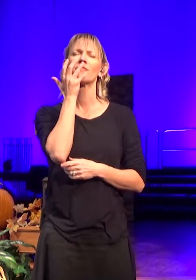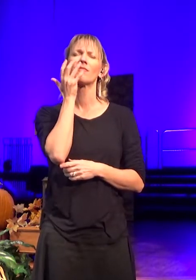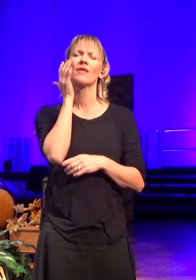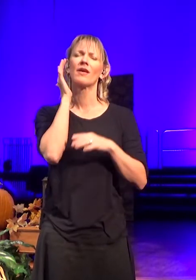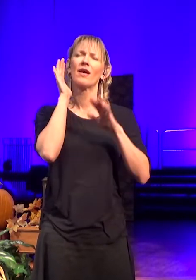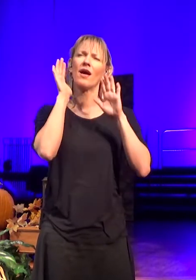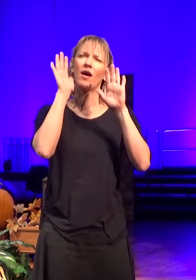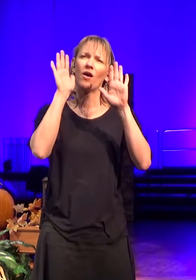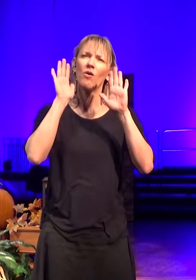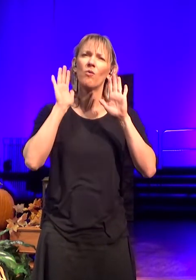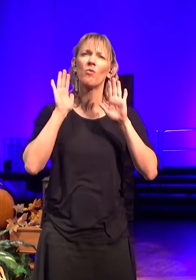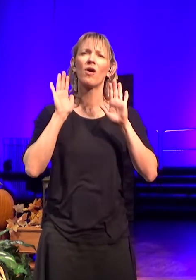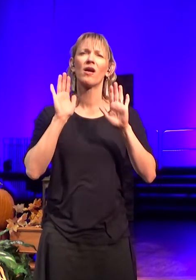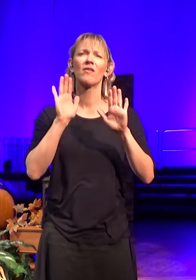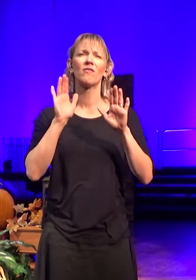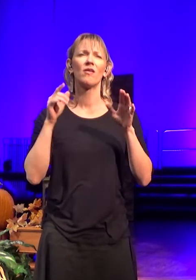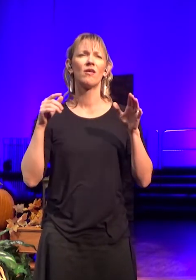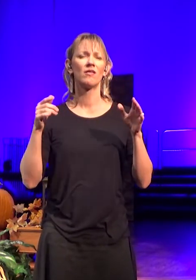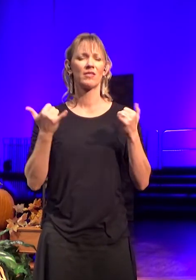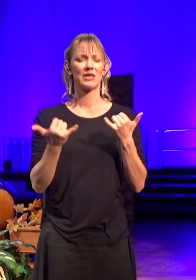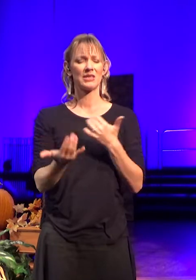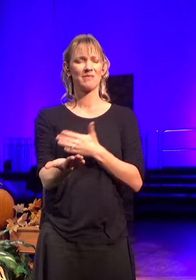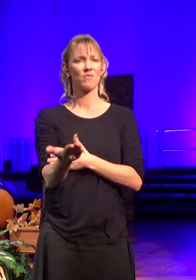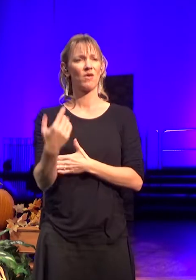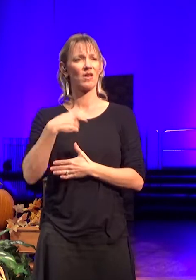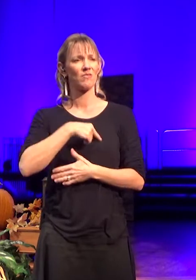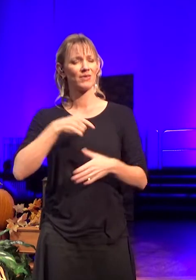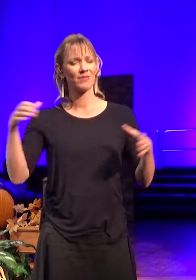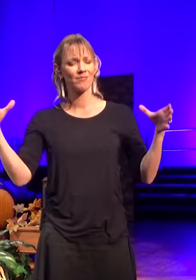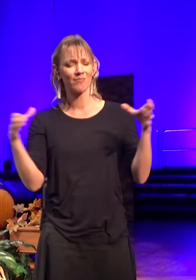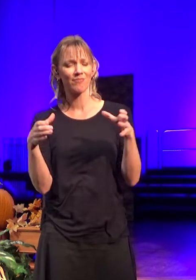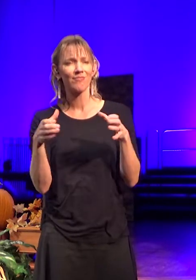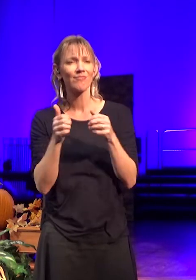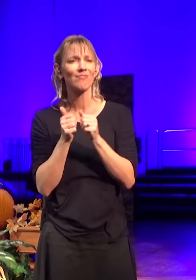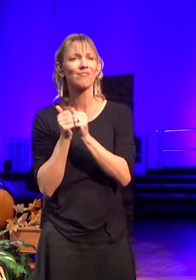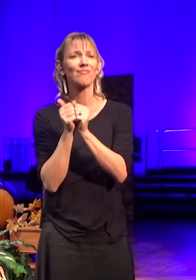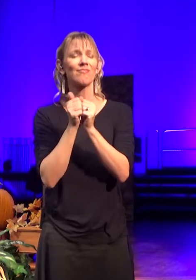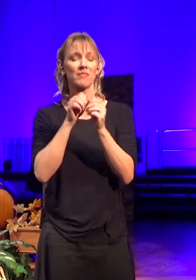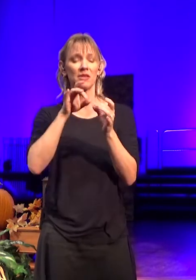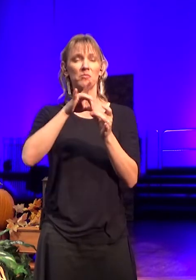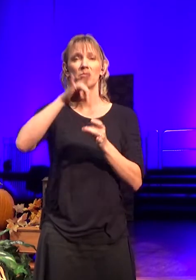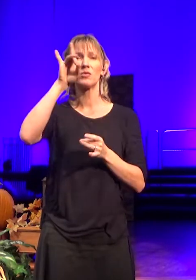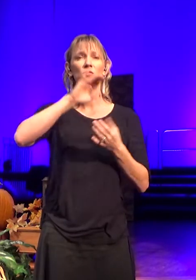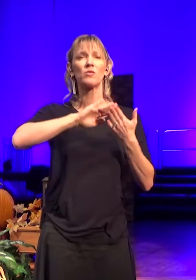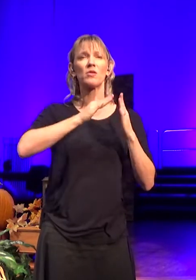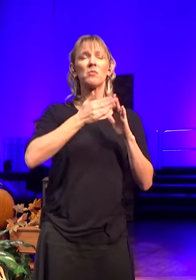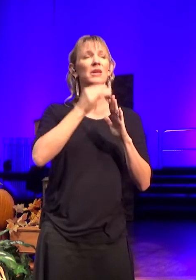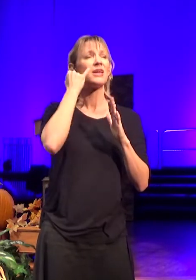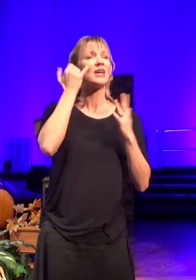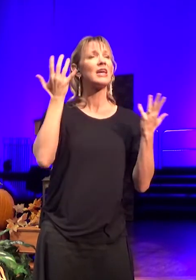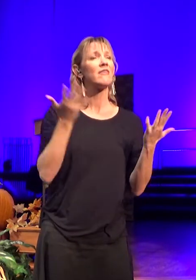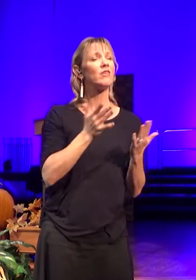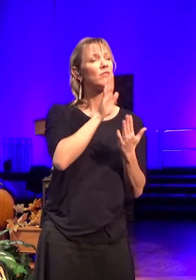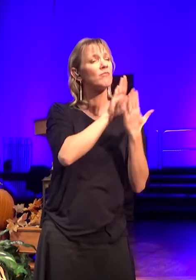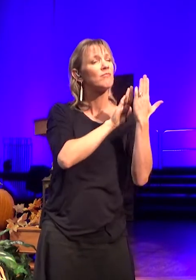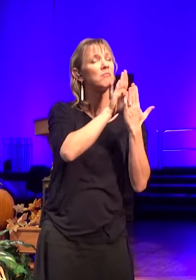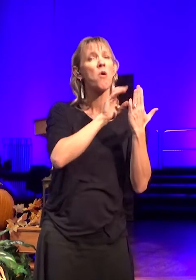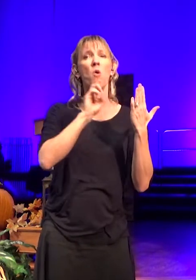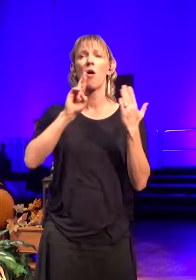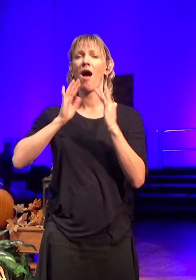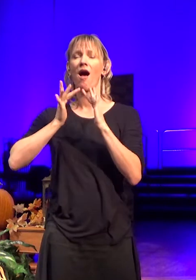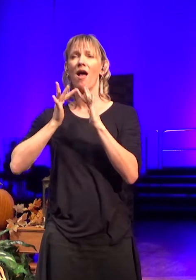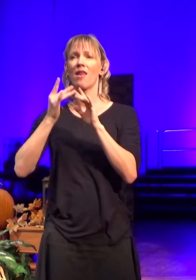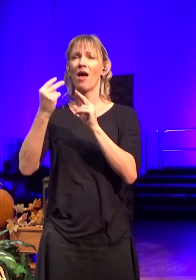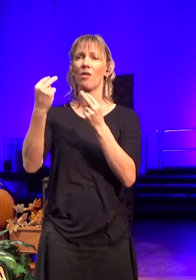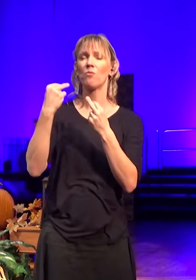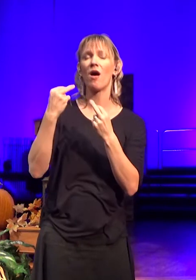How wonderful it is to come together this morning in spiritual community, whether we are here in